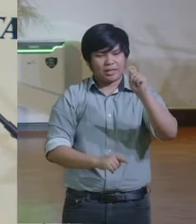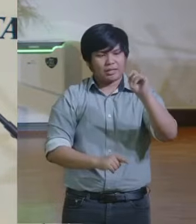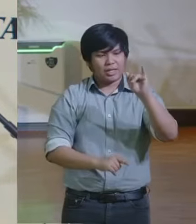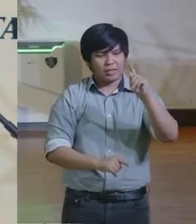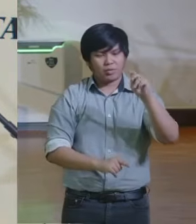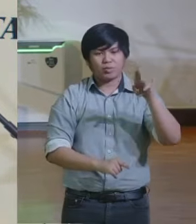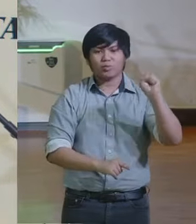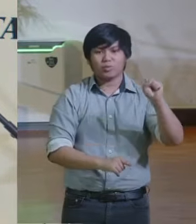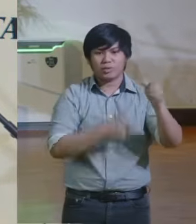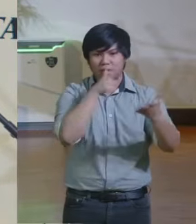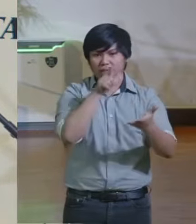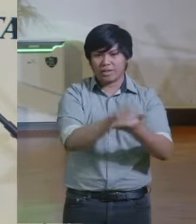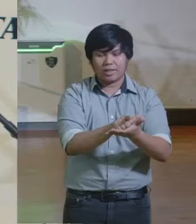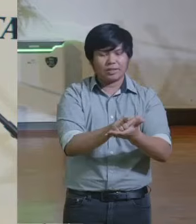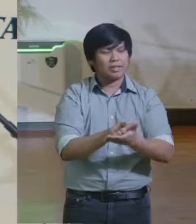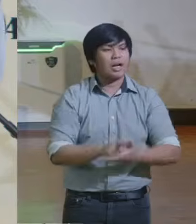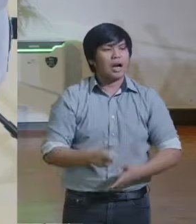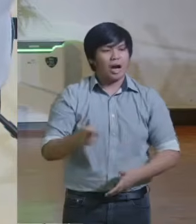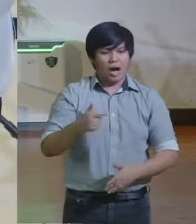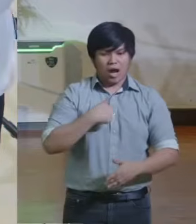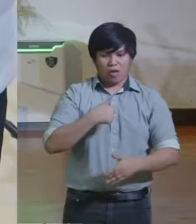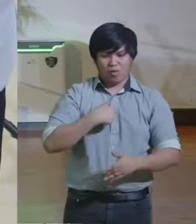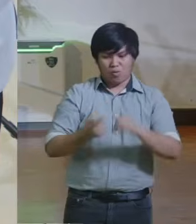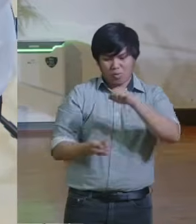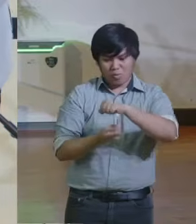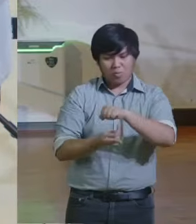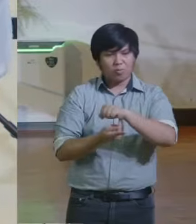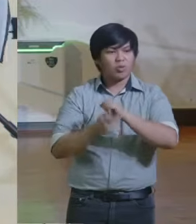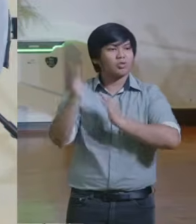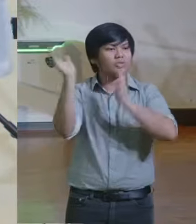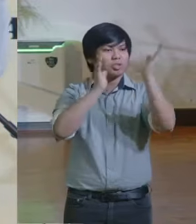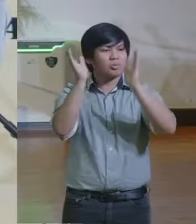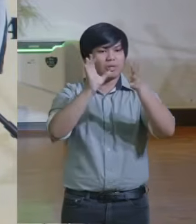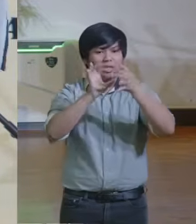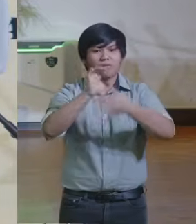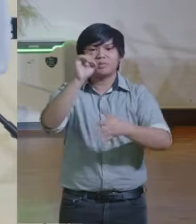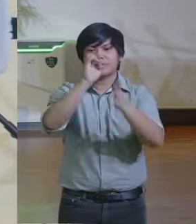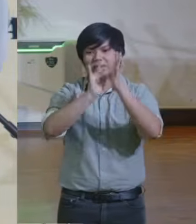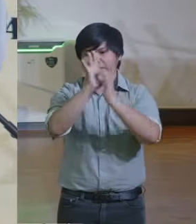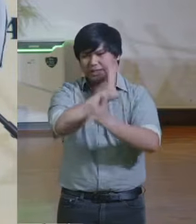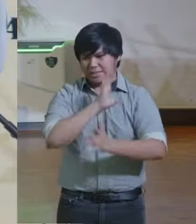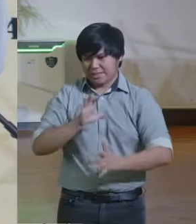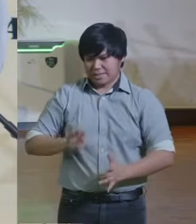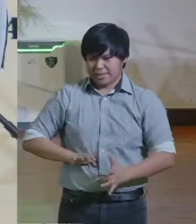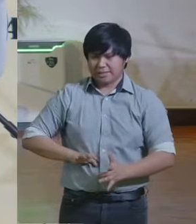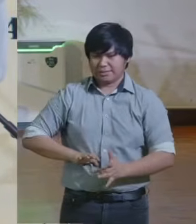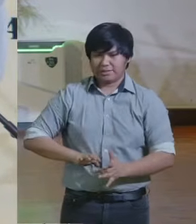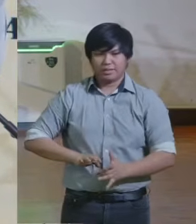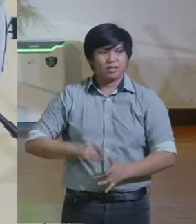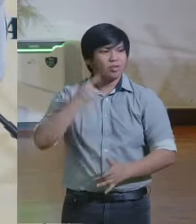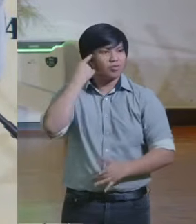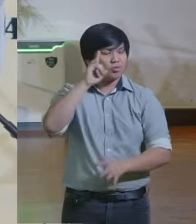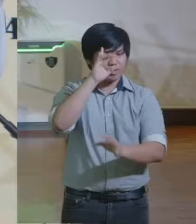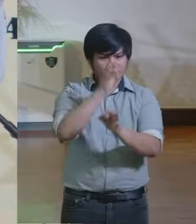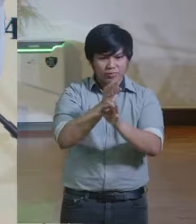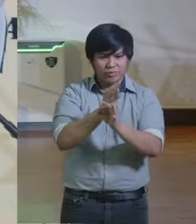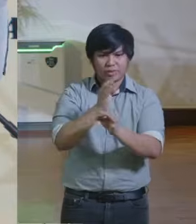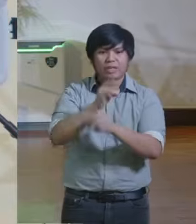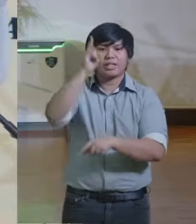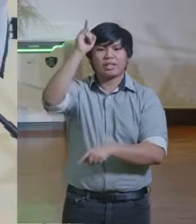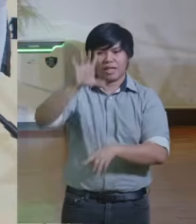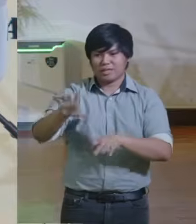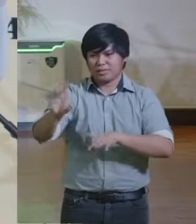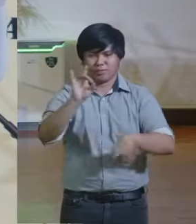a servant of God and an apostle of Jesus Christ, for the sake of the faith of God's